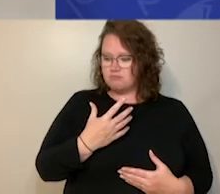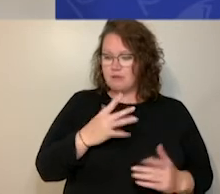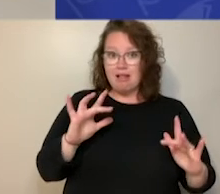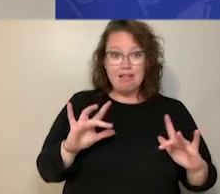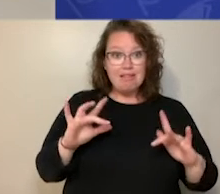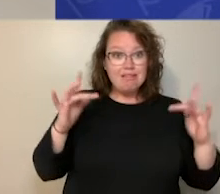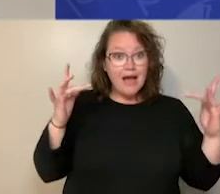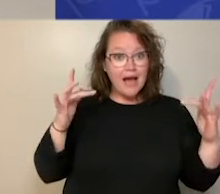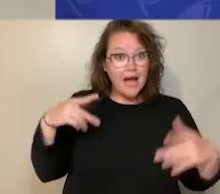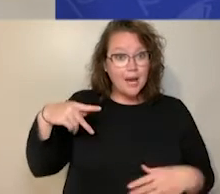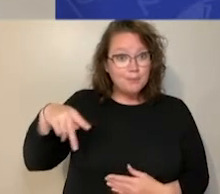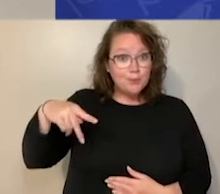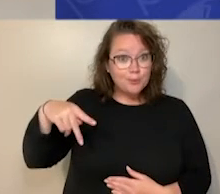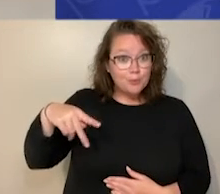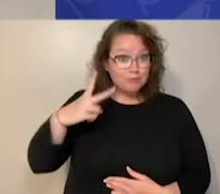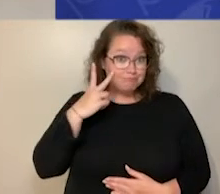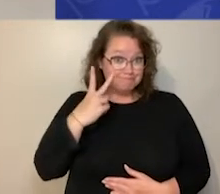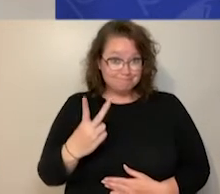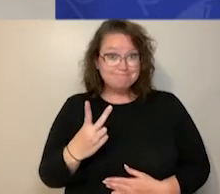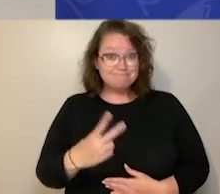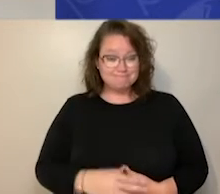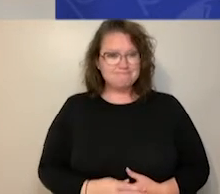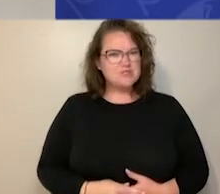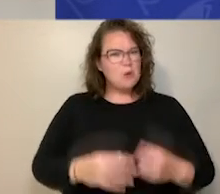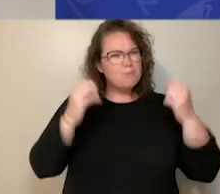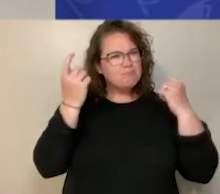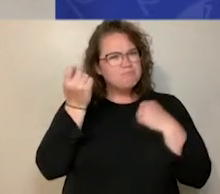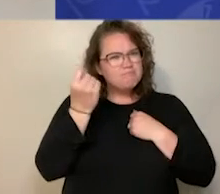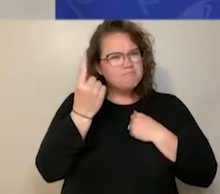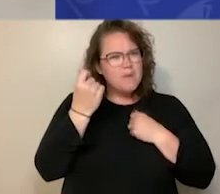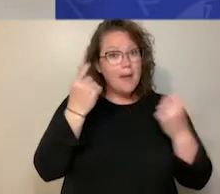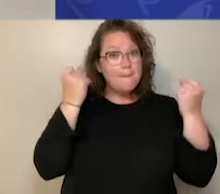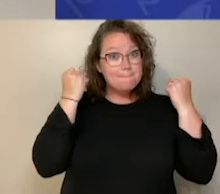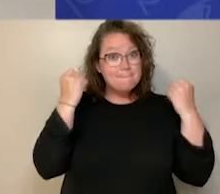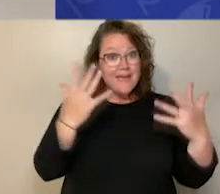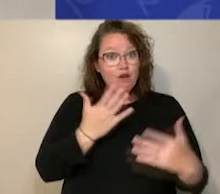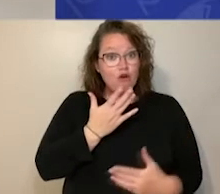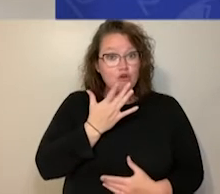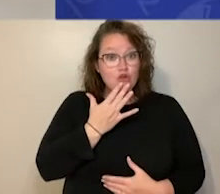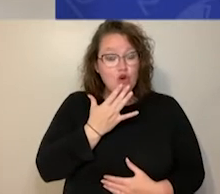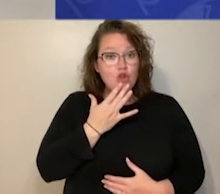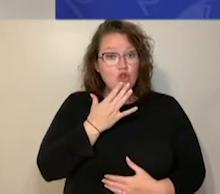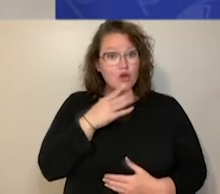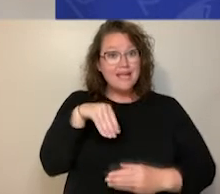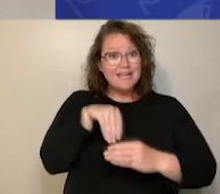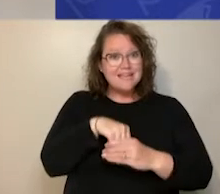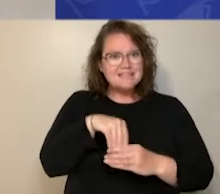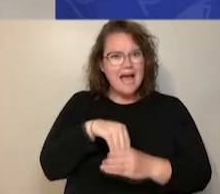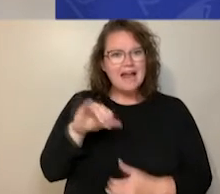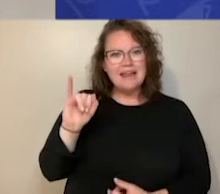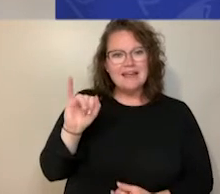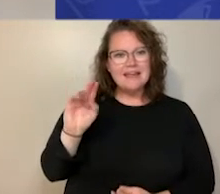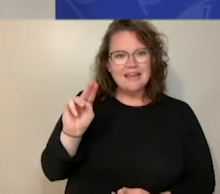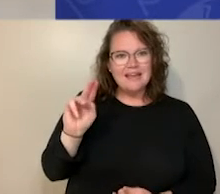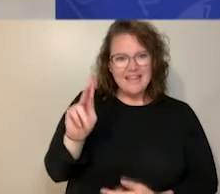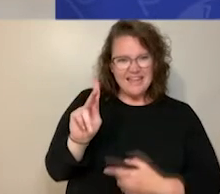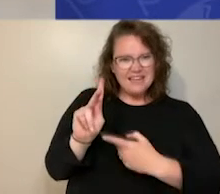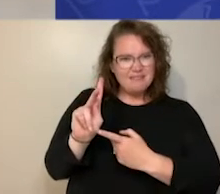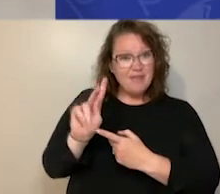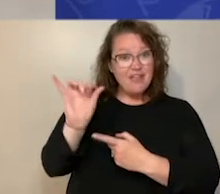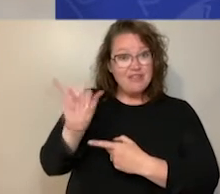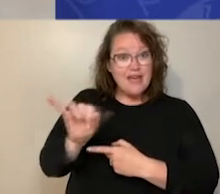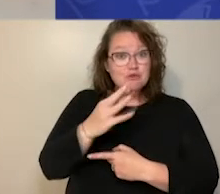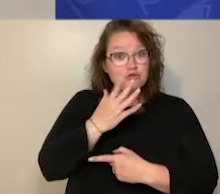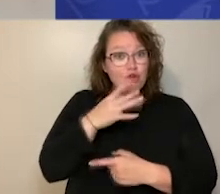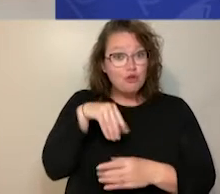color purples. So it takes lots of colors or inks to make up markers. So just because